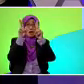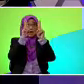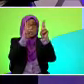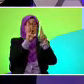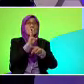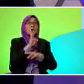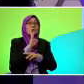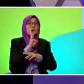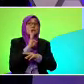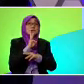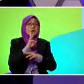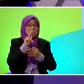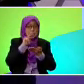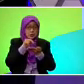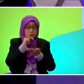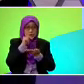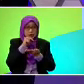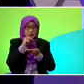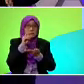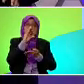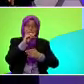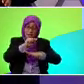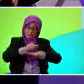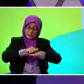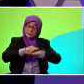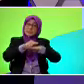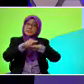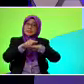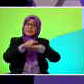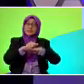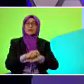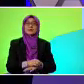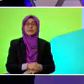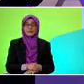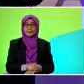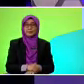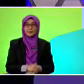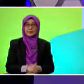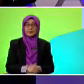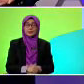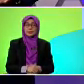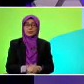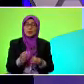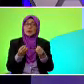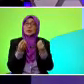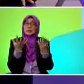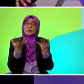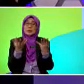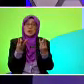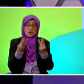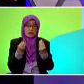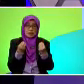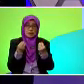and nutrients, and last but not least, suitable acidity. So how are we going to investigate on these